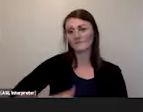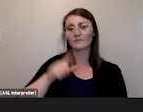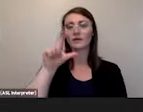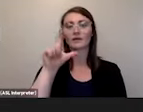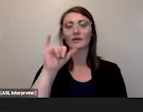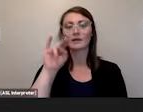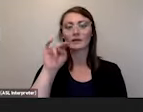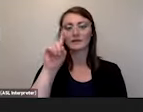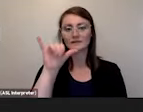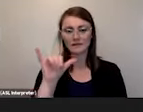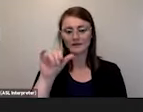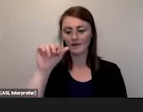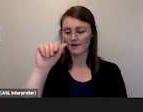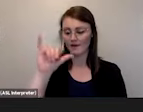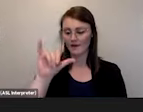Yazzolino, and